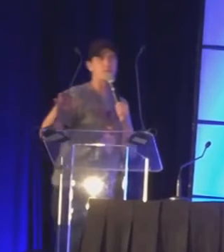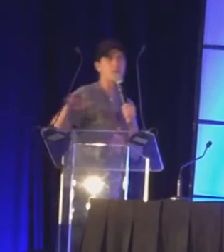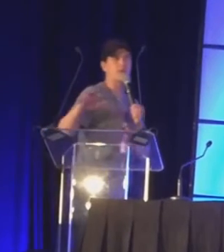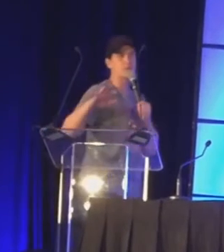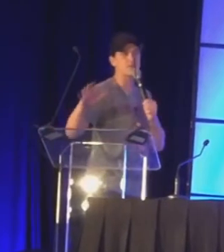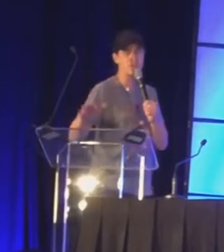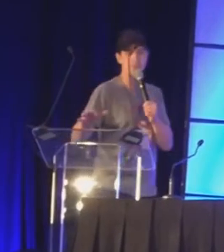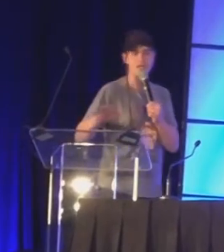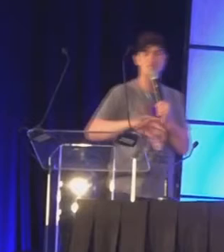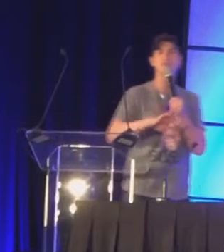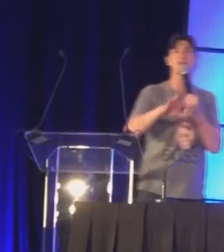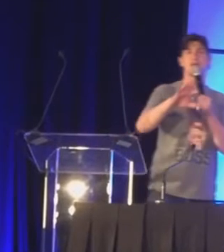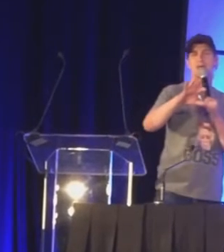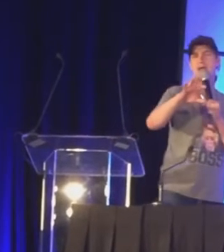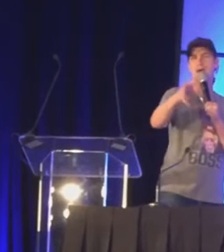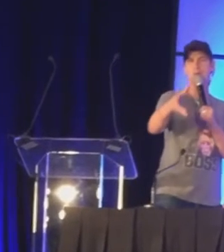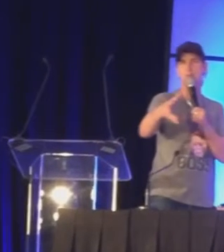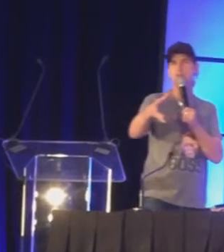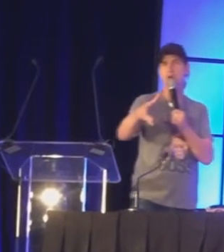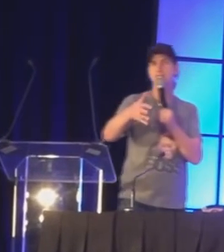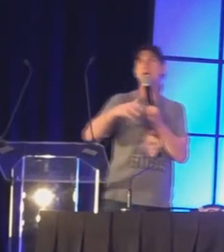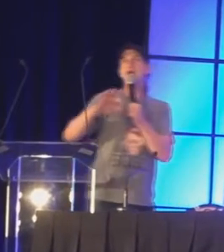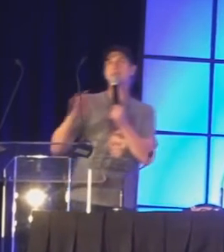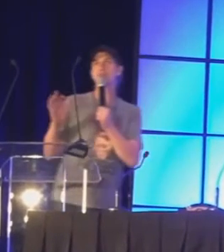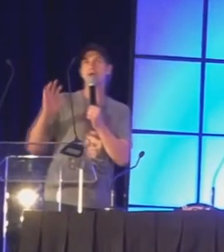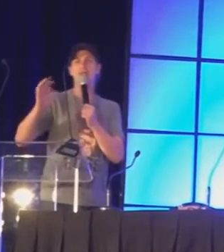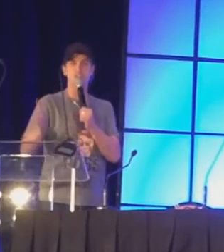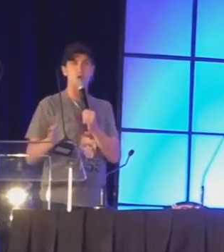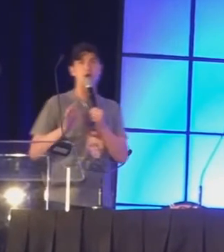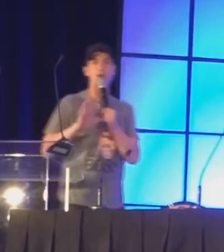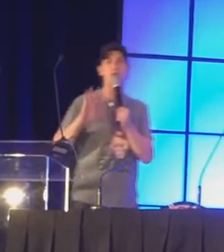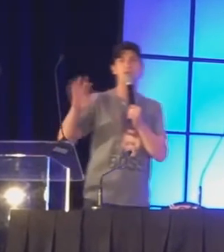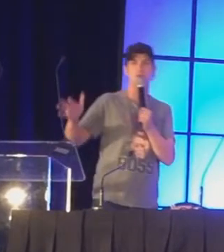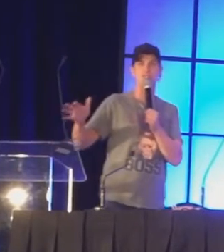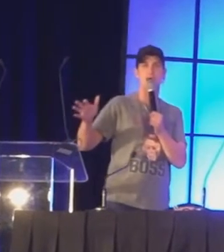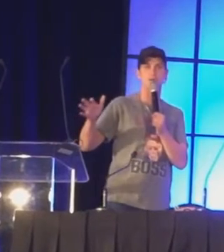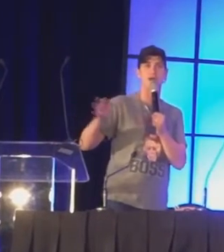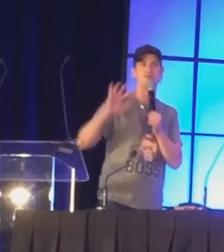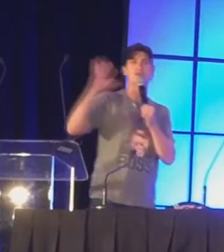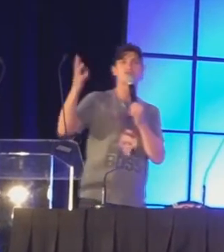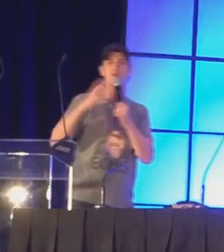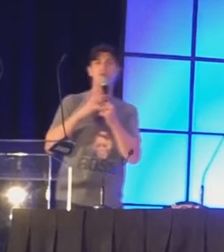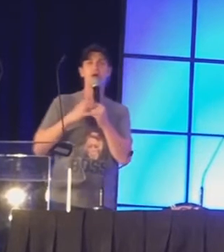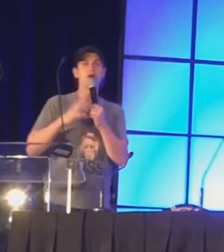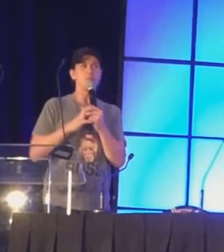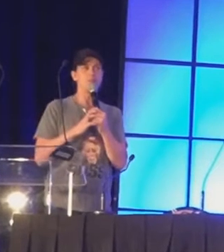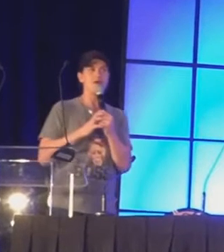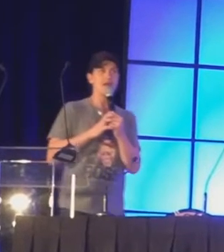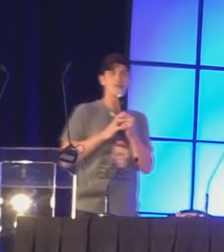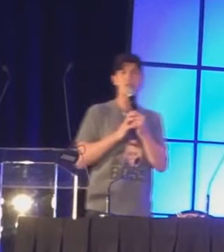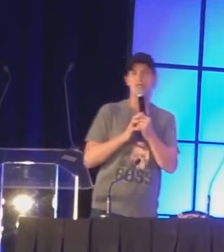stopped talking completely, but I just wasn't getting to hang out with him as much. And so when I got sober, all I wanted to do was hang with Kevin and sort